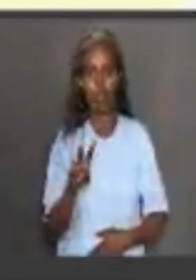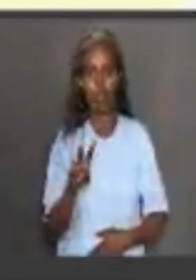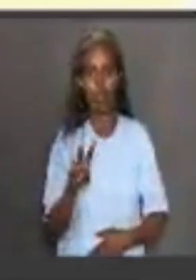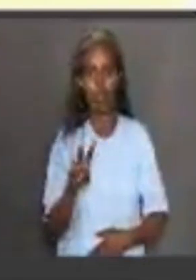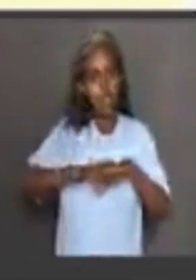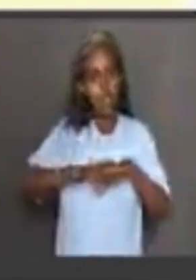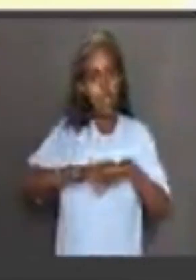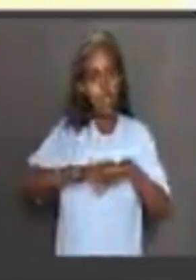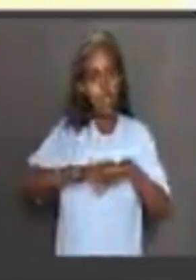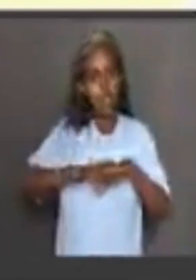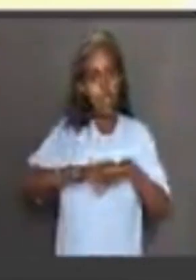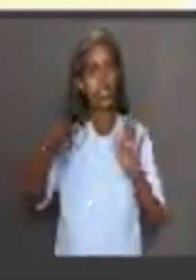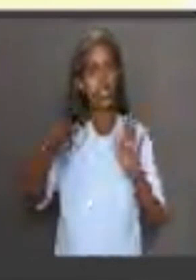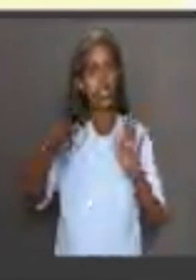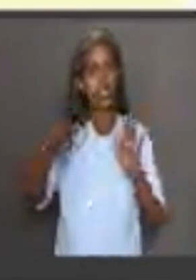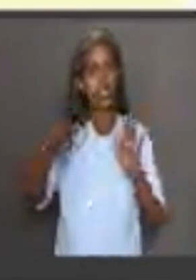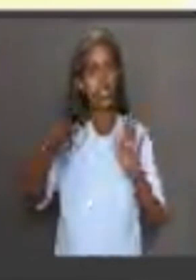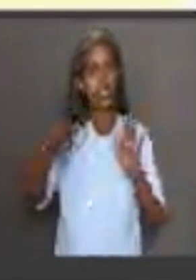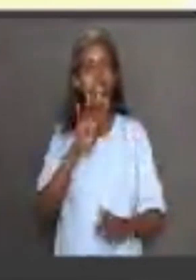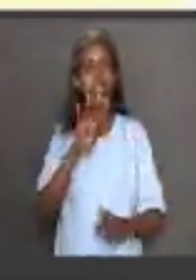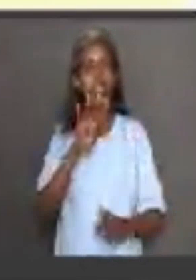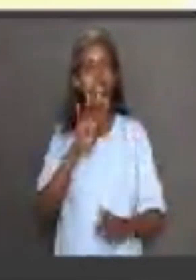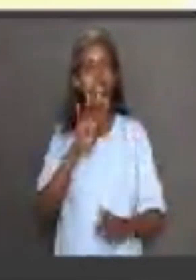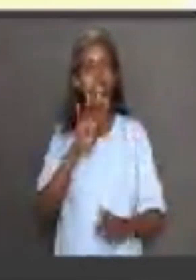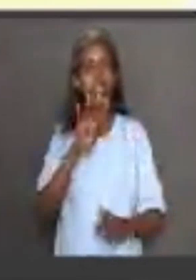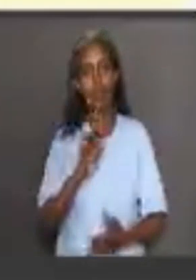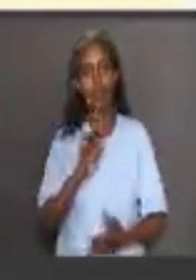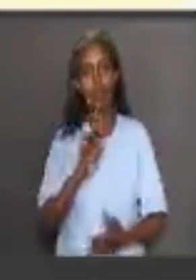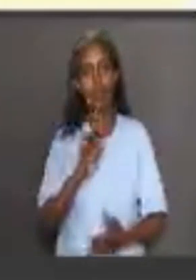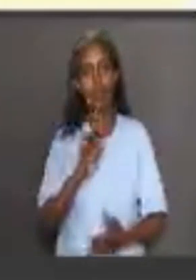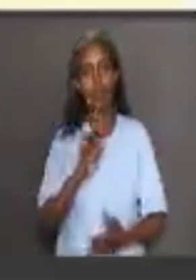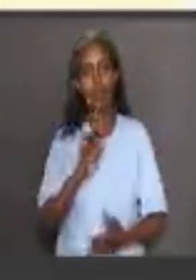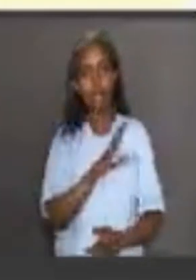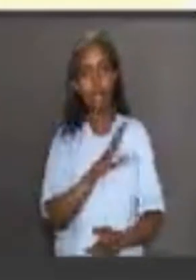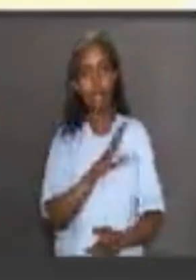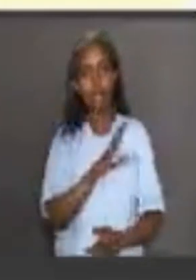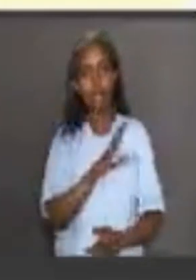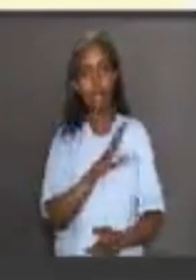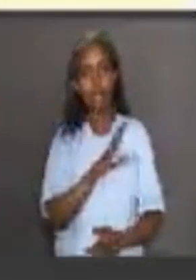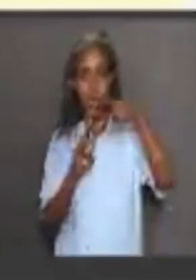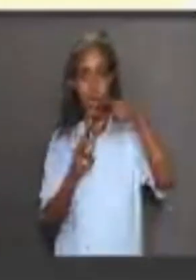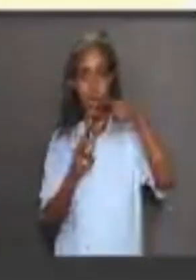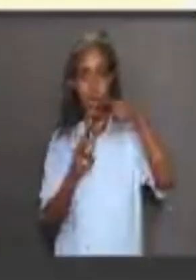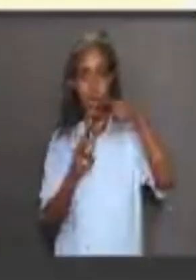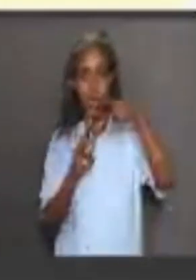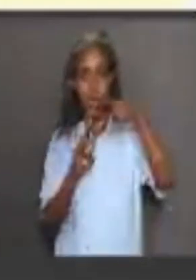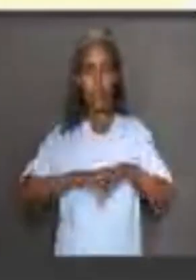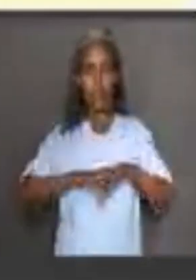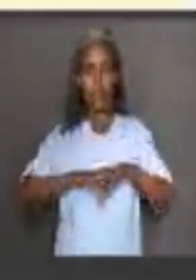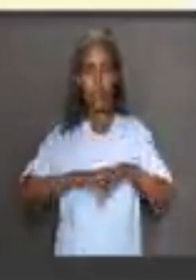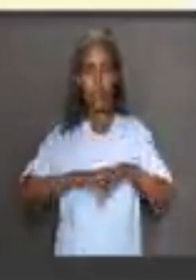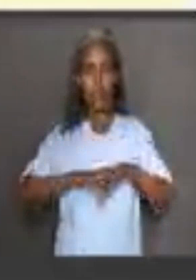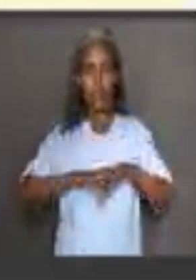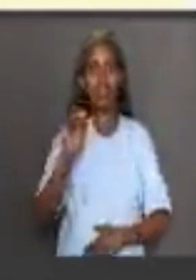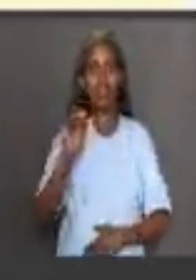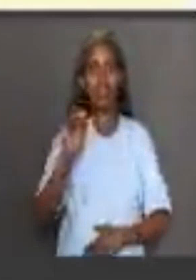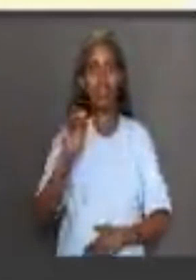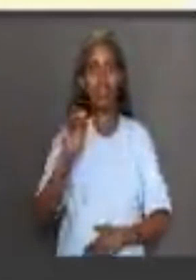than -4, and pi is greater than 0.